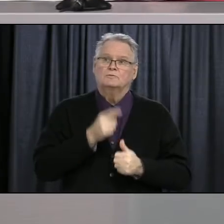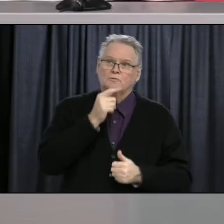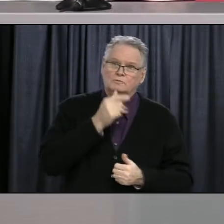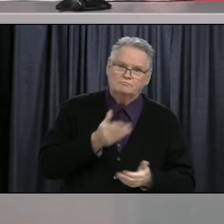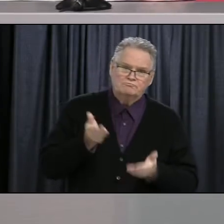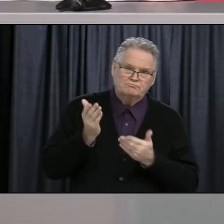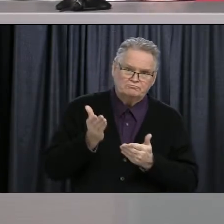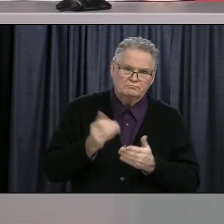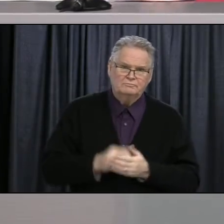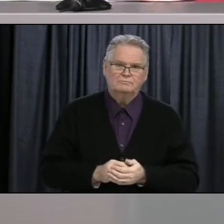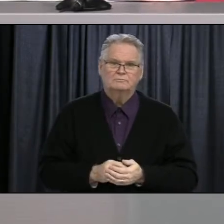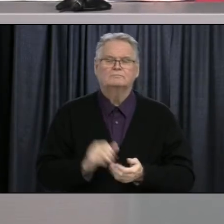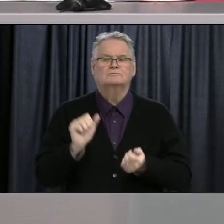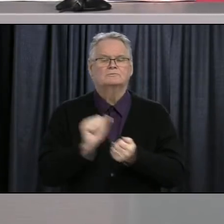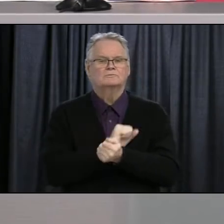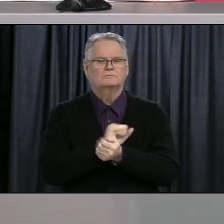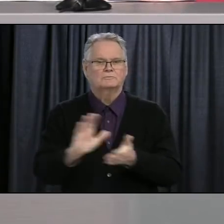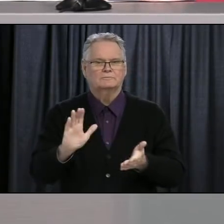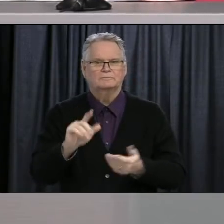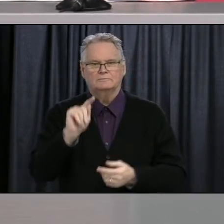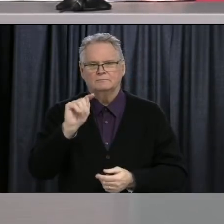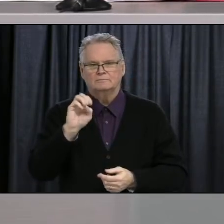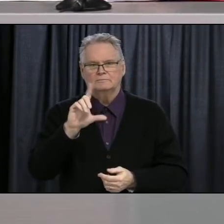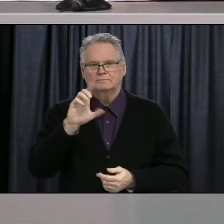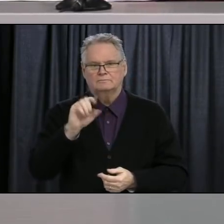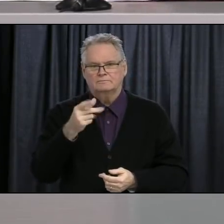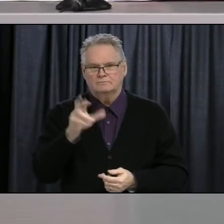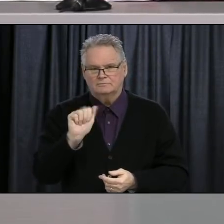with The Telegram. Please go ahead.